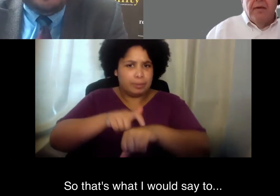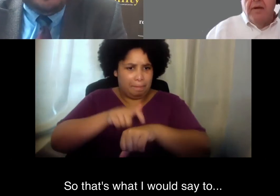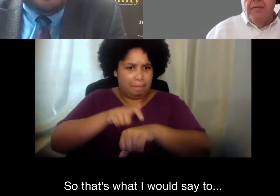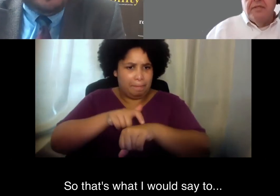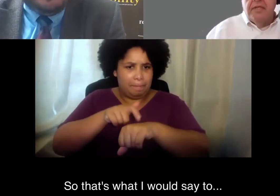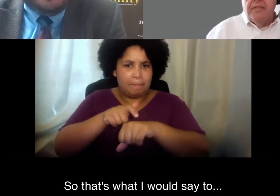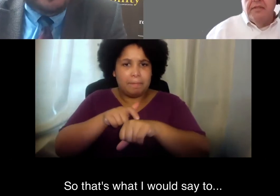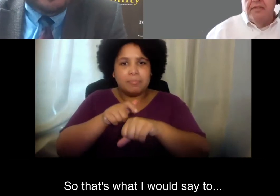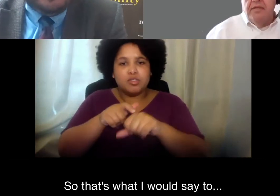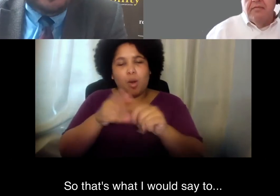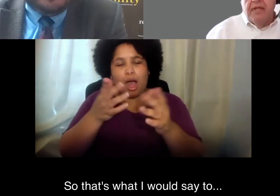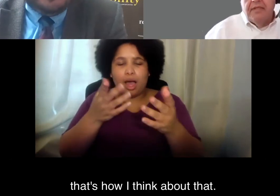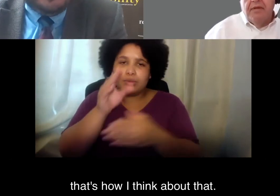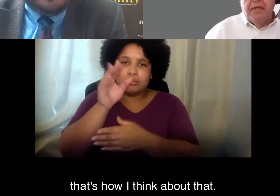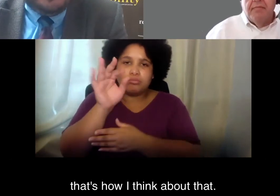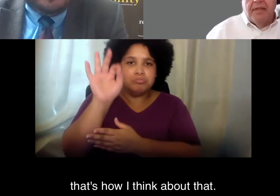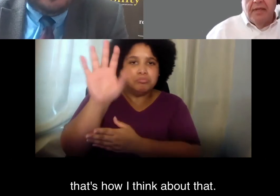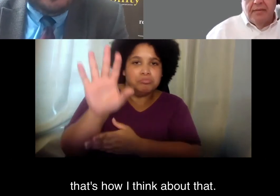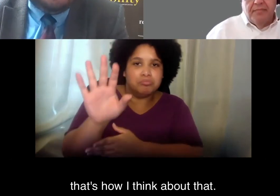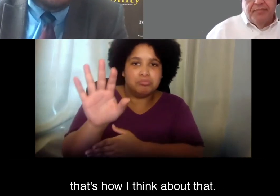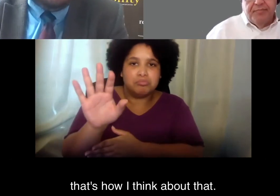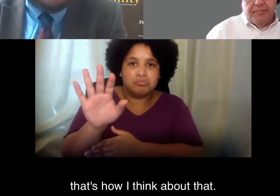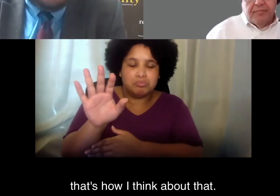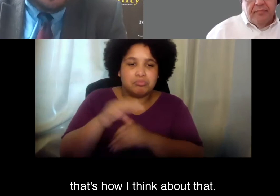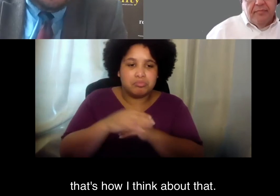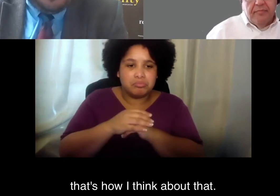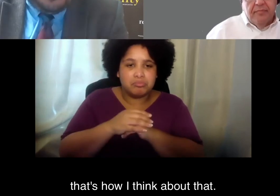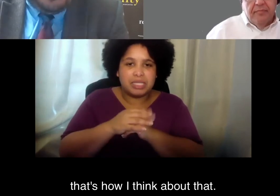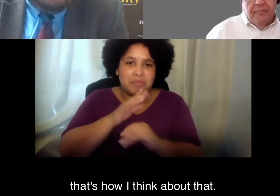I would say that, you know, that's how I think about that.